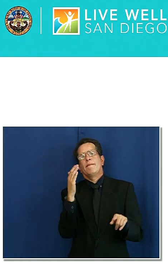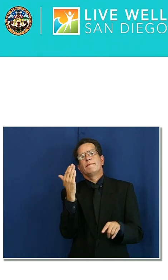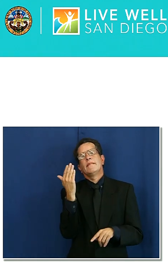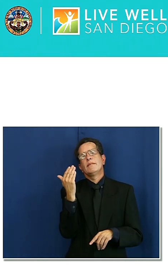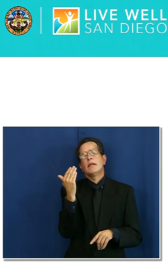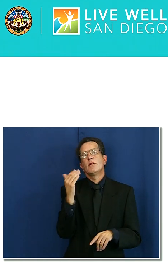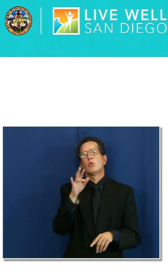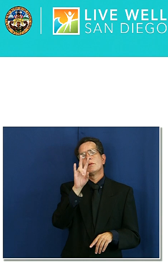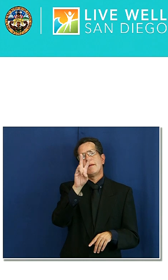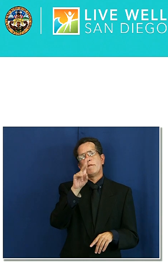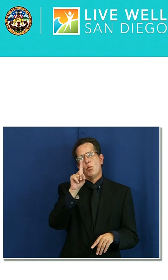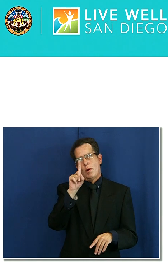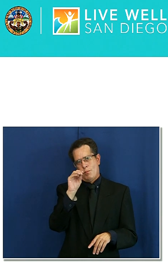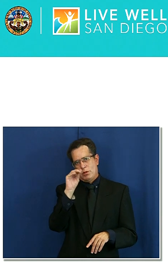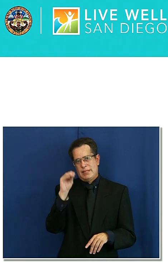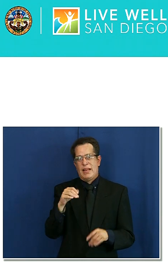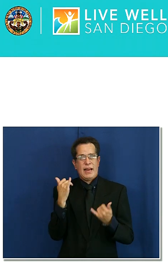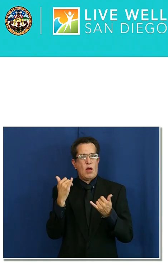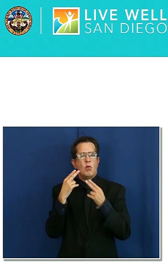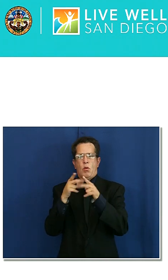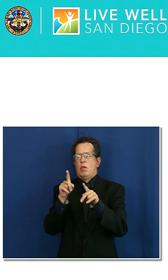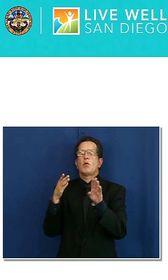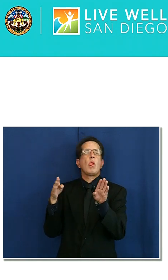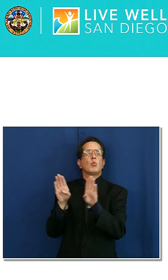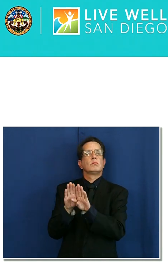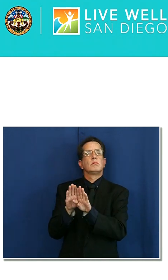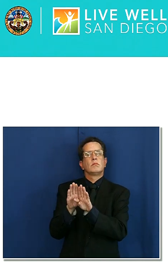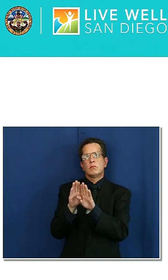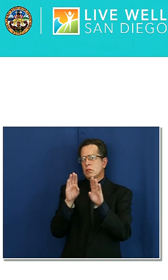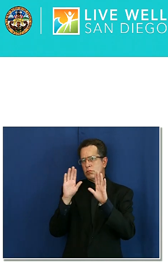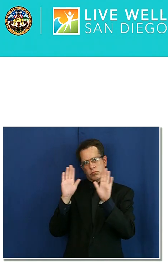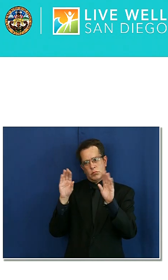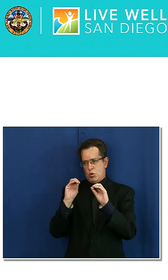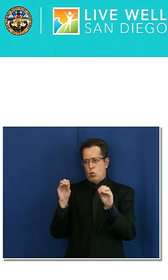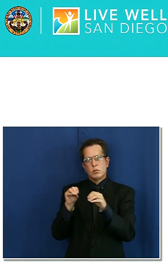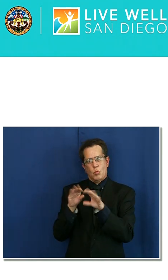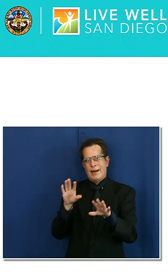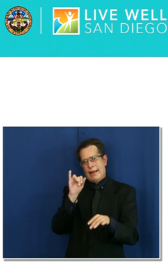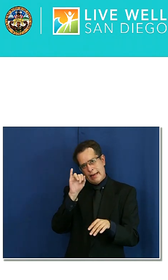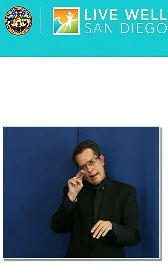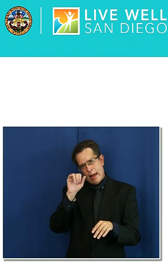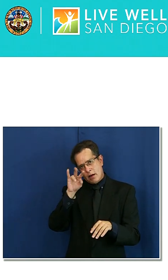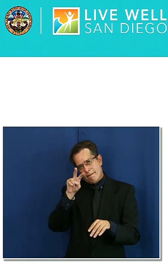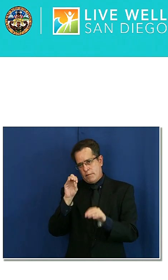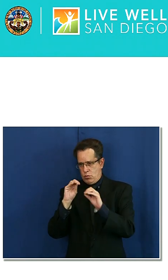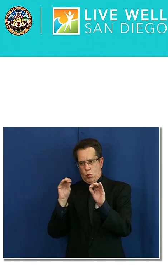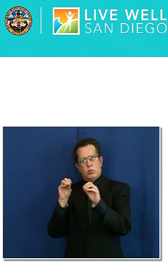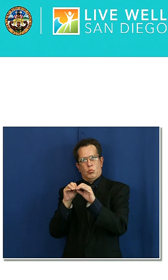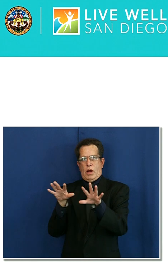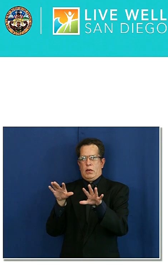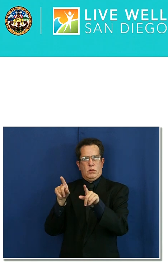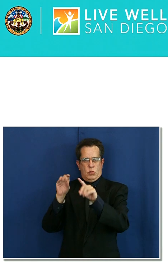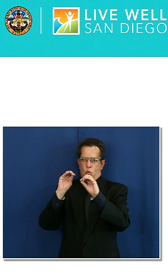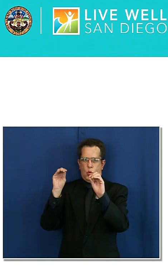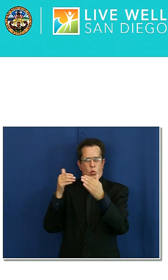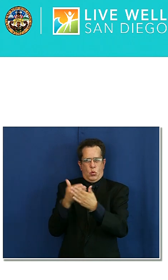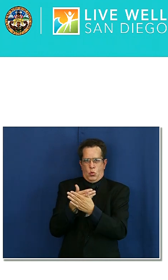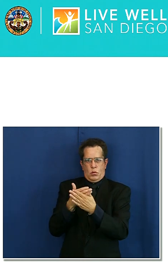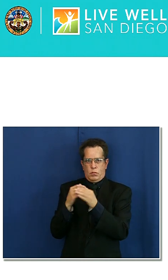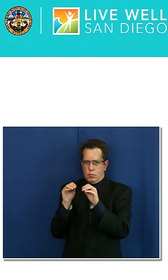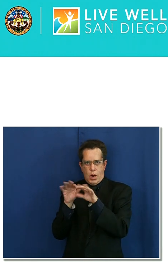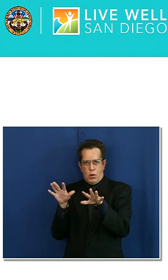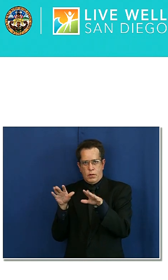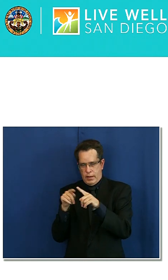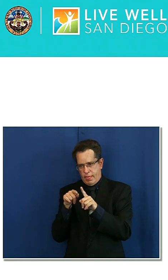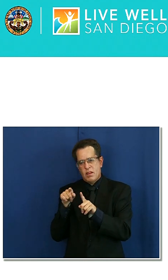or 71%, are now closed and inactive, and that means that there have been no new cases